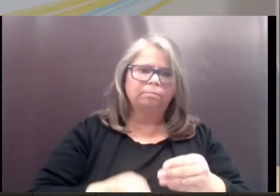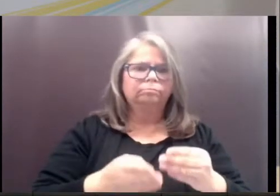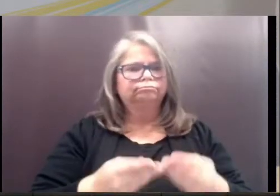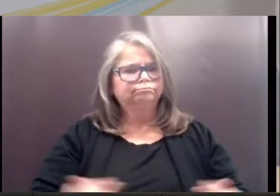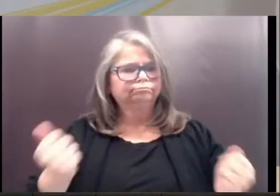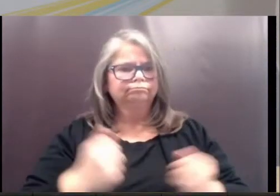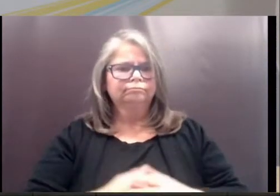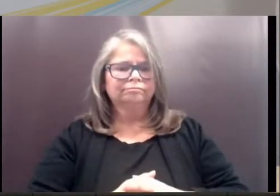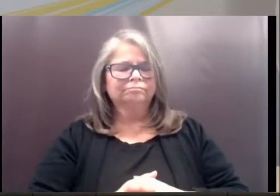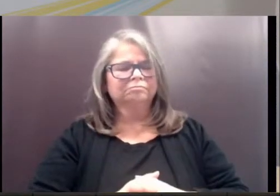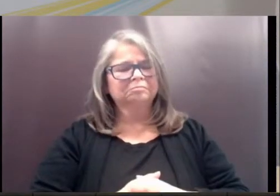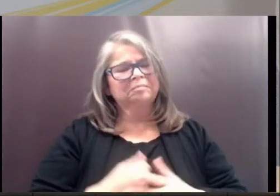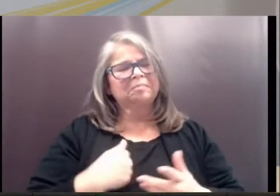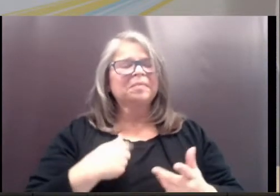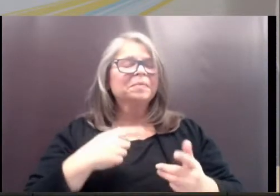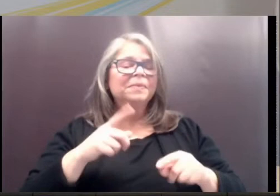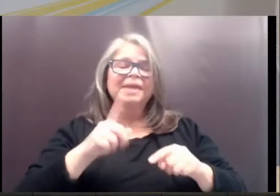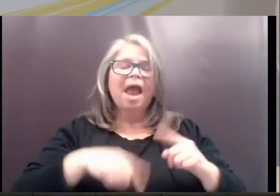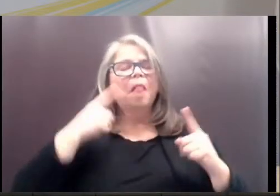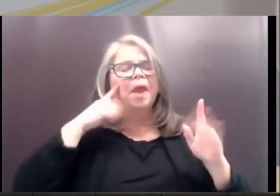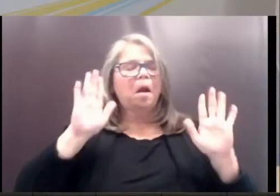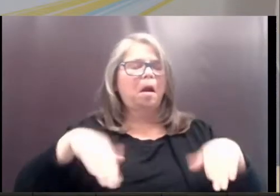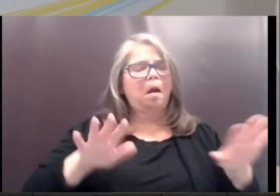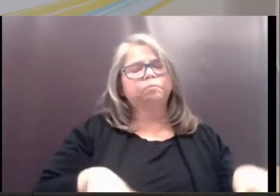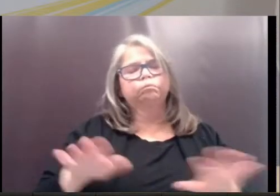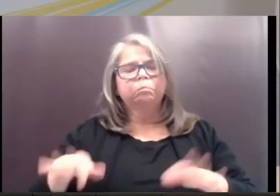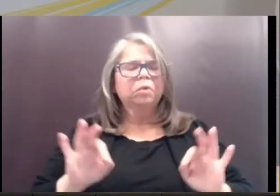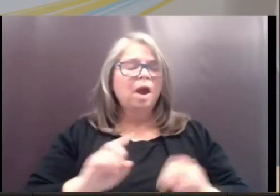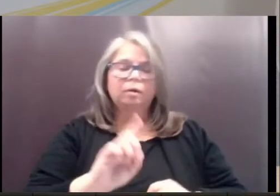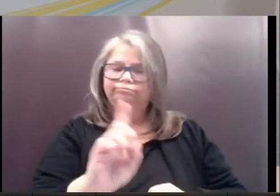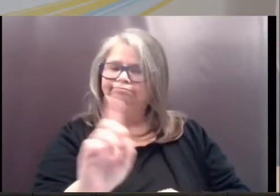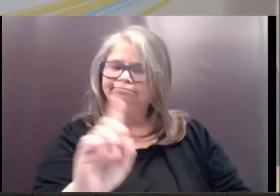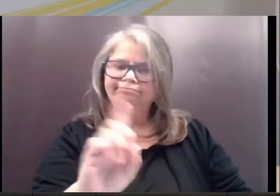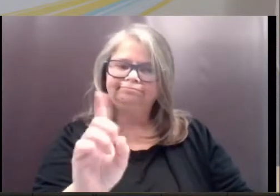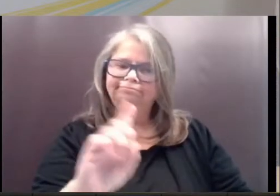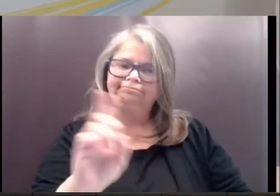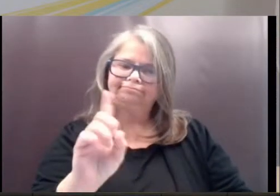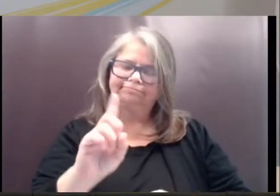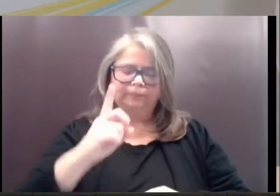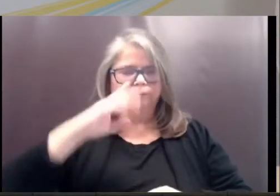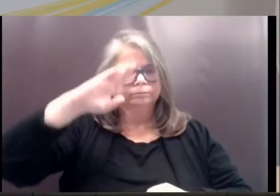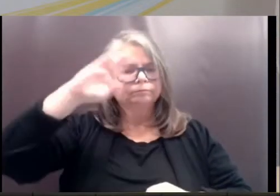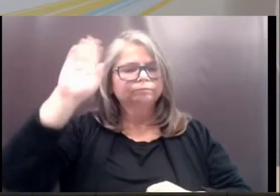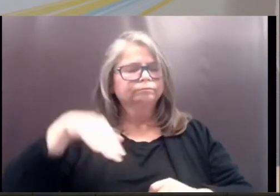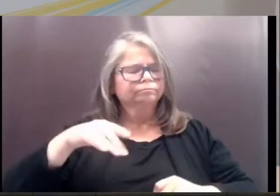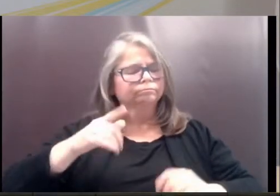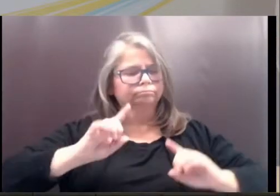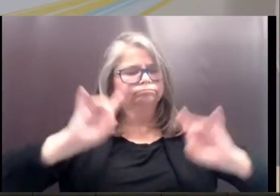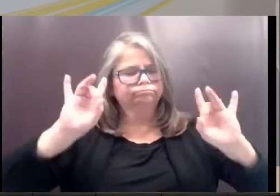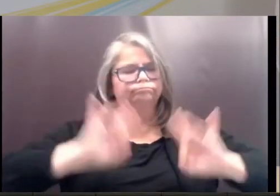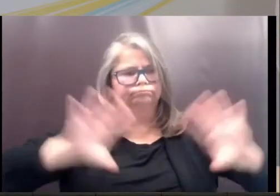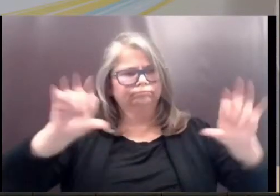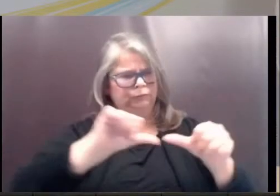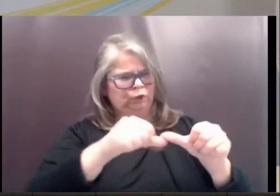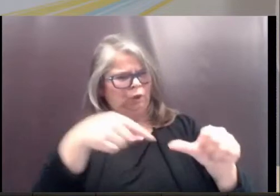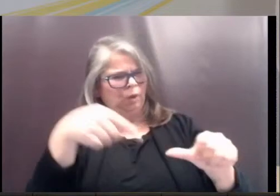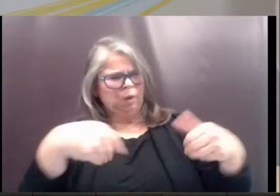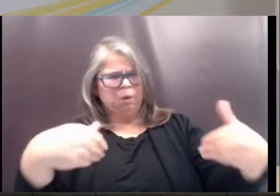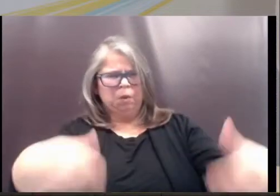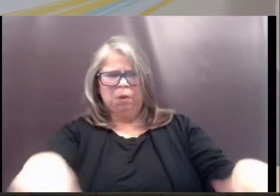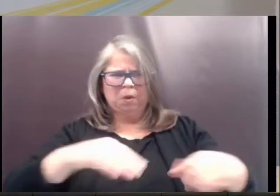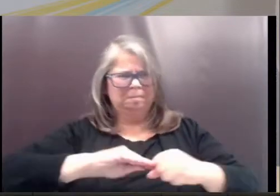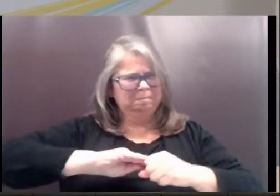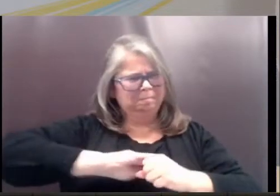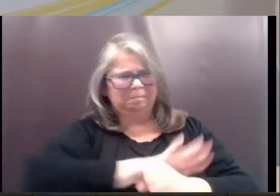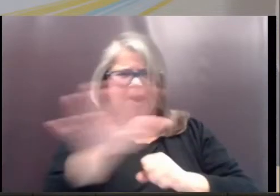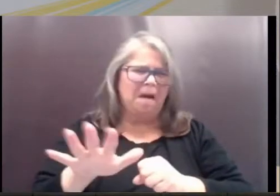COVID-19. We know that this nasty virus can penetrate any community, but we know what we